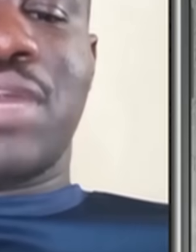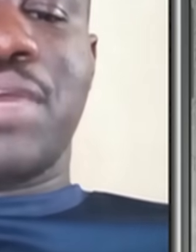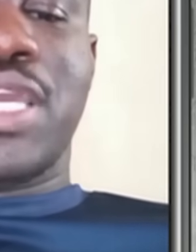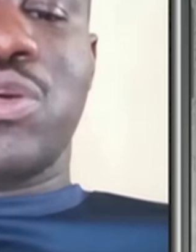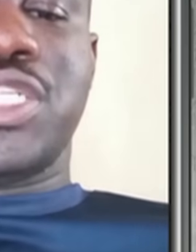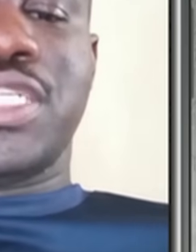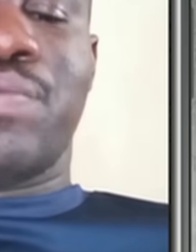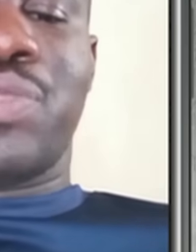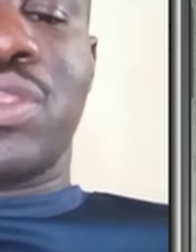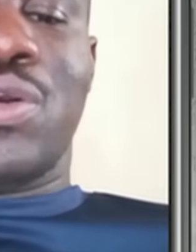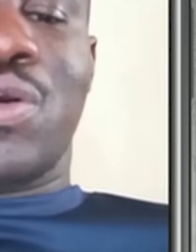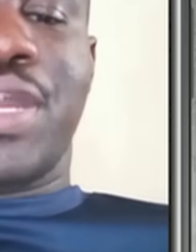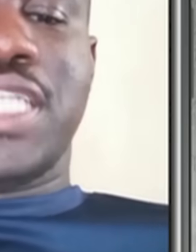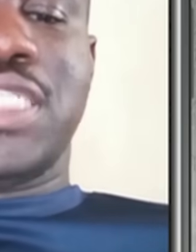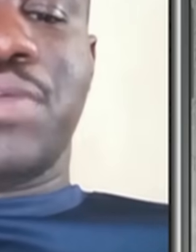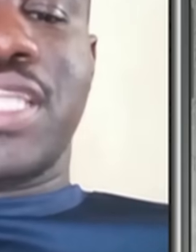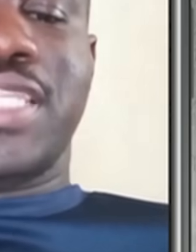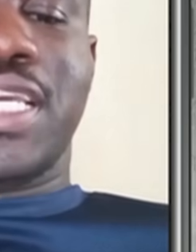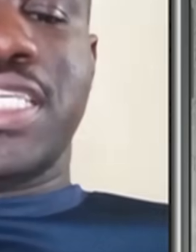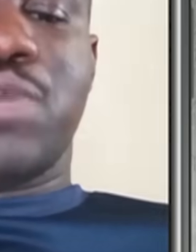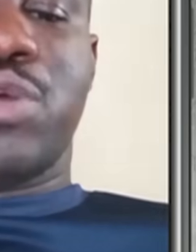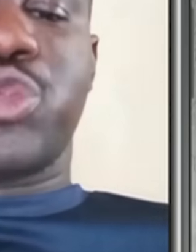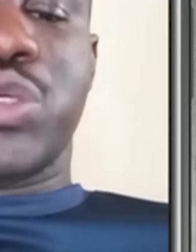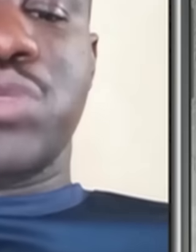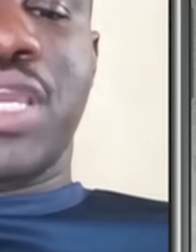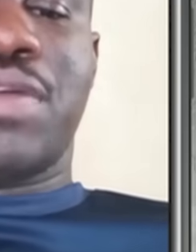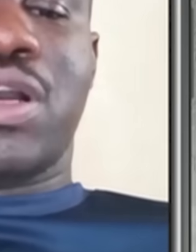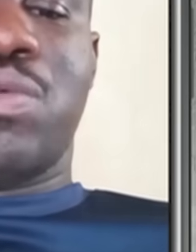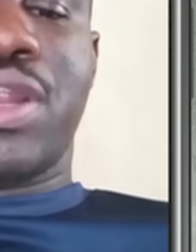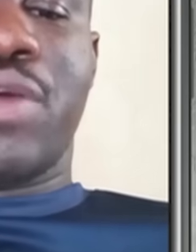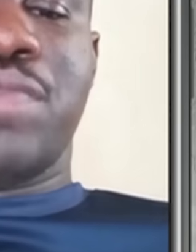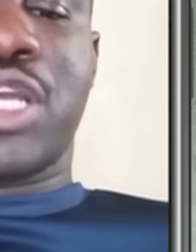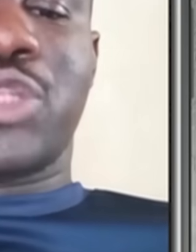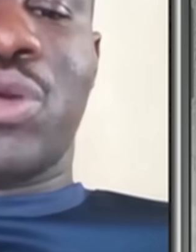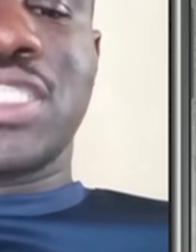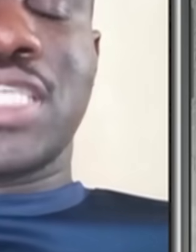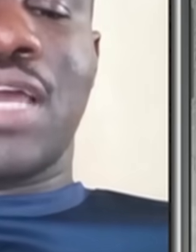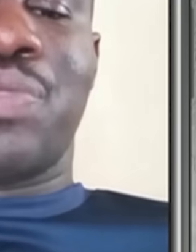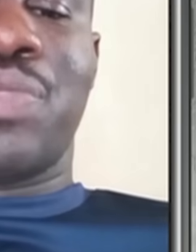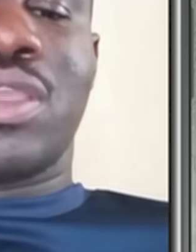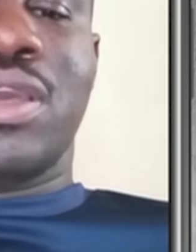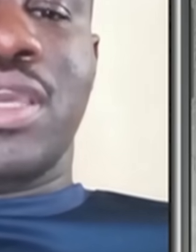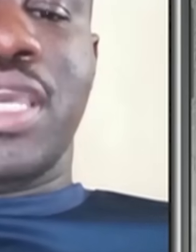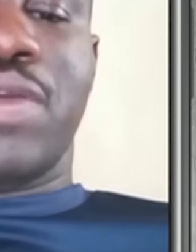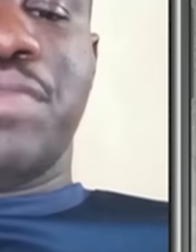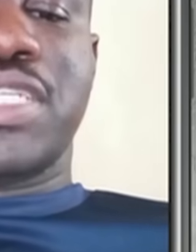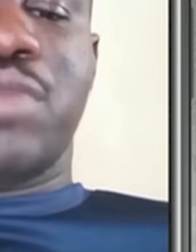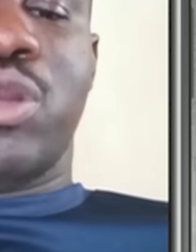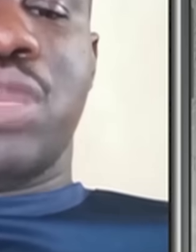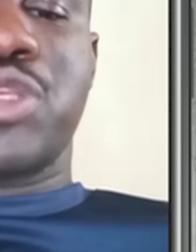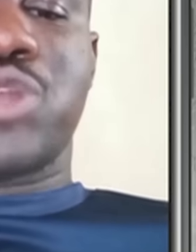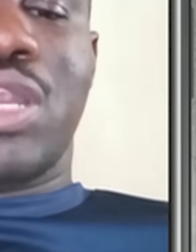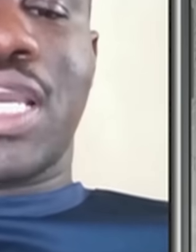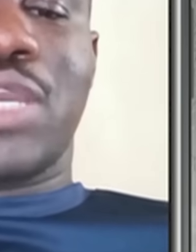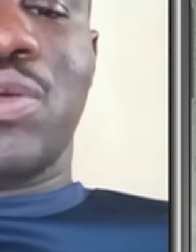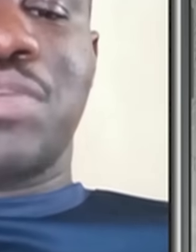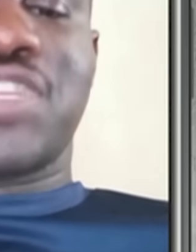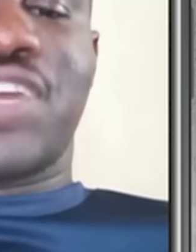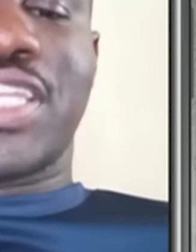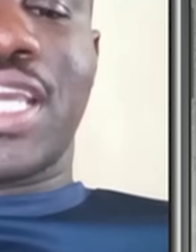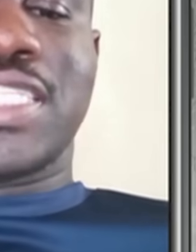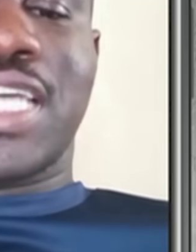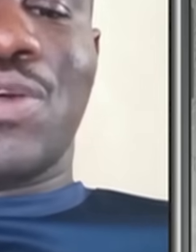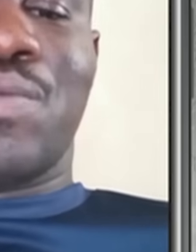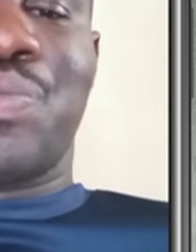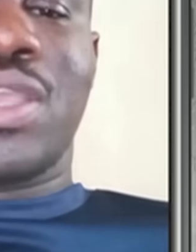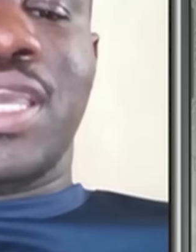se ya bona ba e noši o bona gantši bora di-taxi ke bonta o dumela ge ba ka go bona o eme ka thoko ga tsela o nametša meleko le metswalle ya geno ka mo